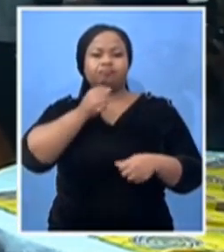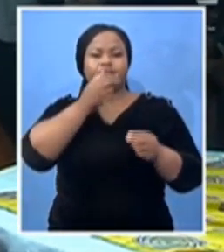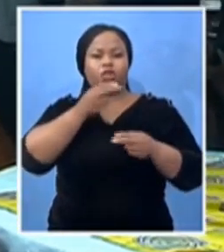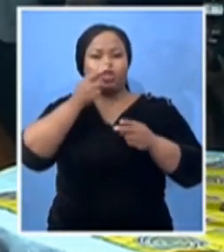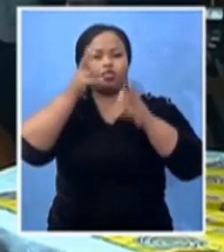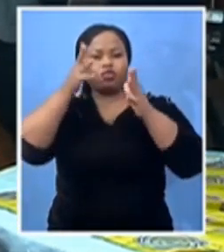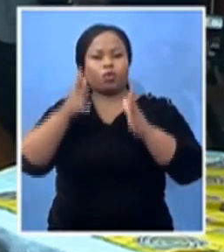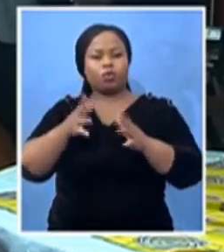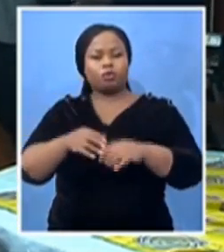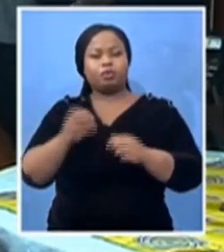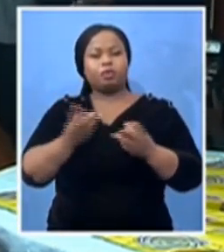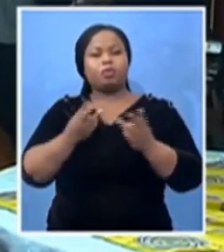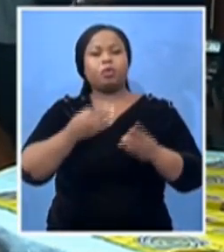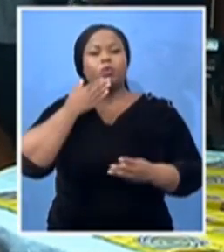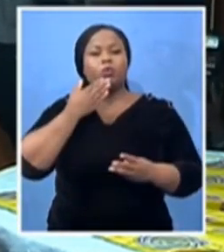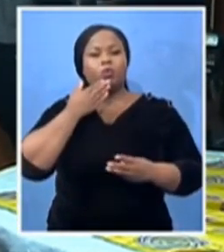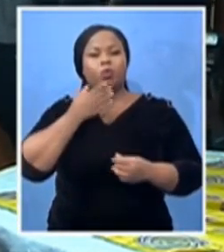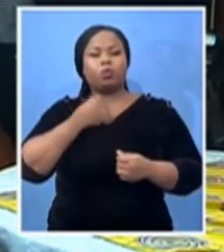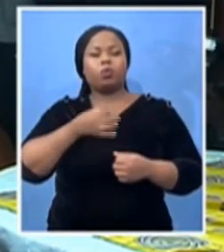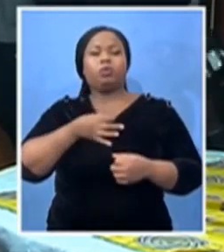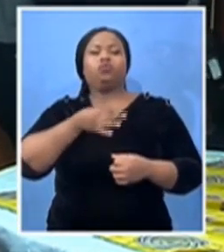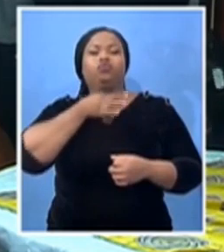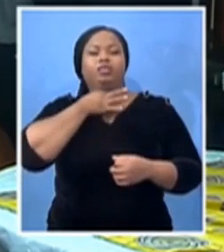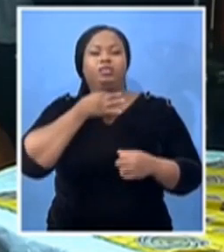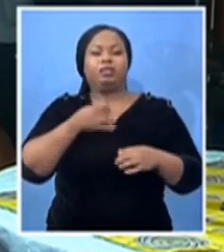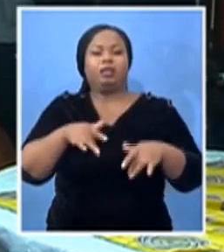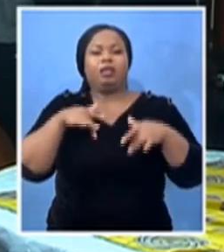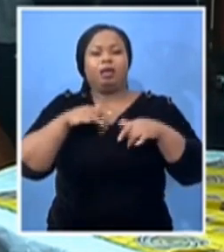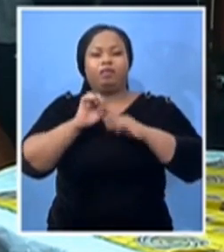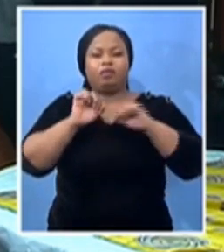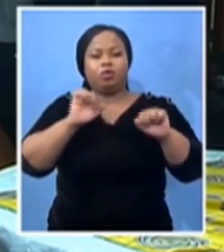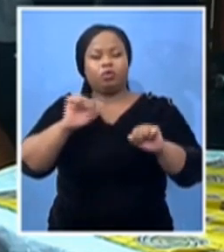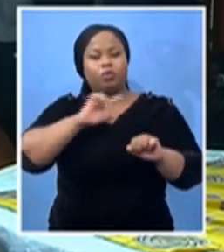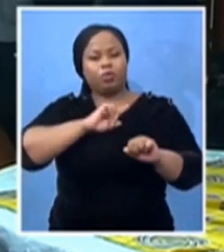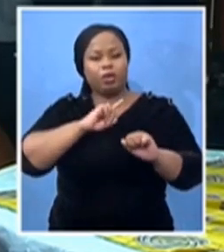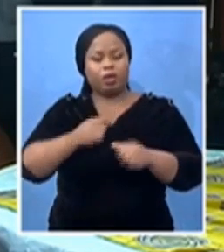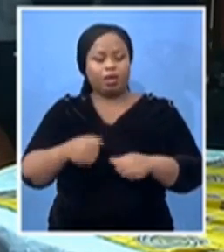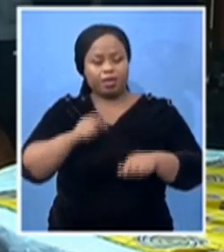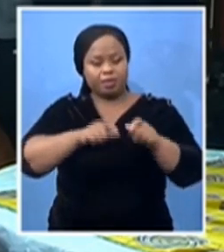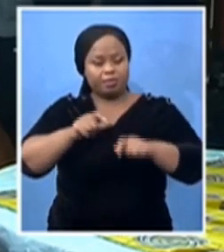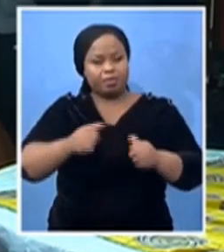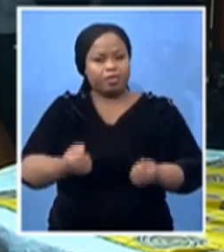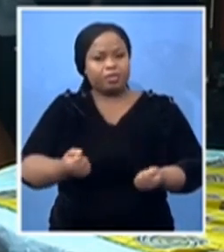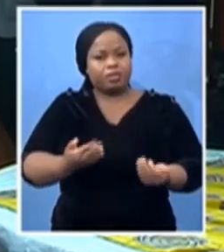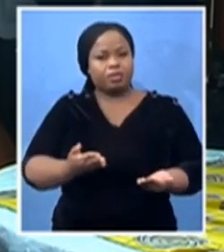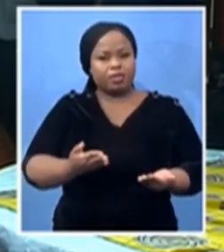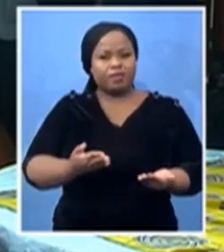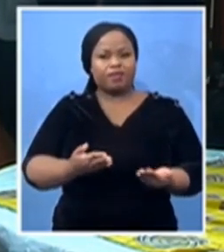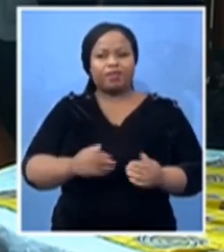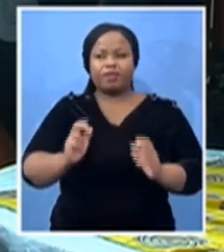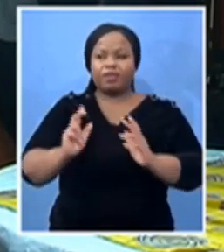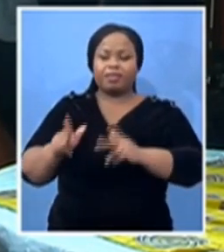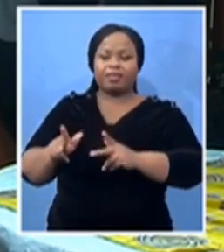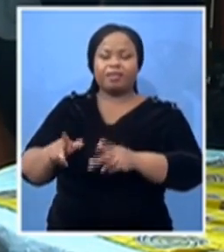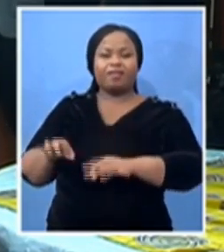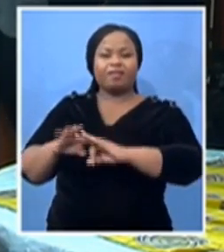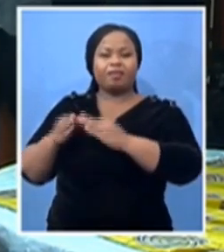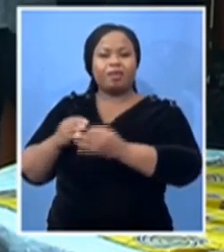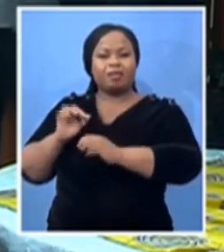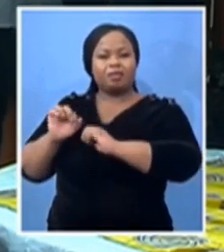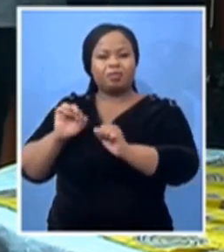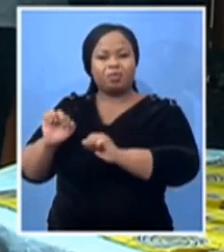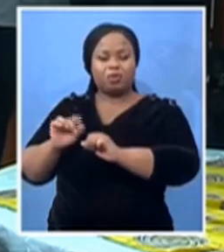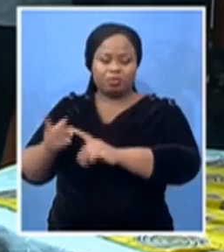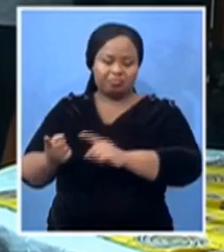to serve the nation, to serve our people, who leave their families behind, and who come and make sure that they,